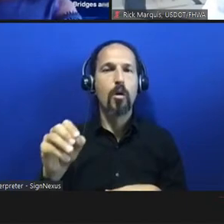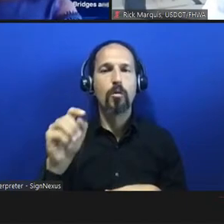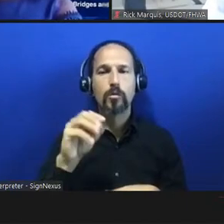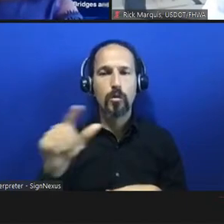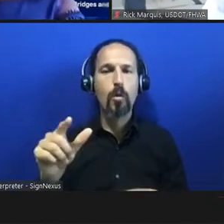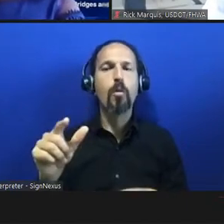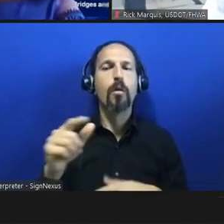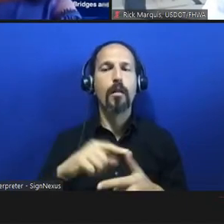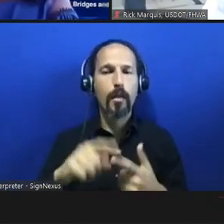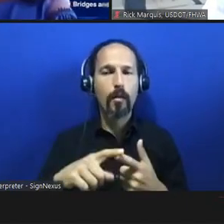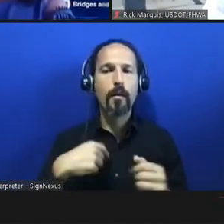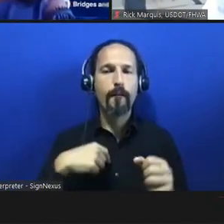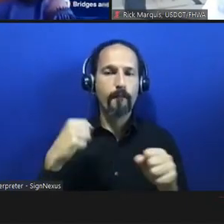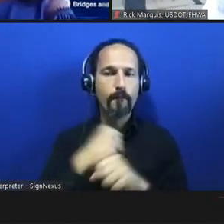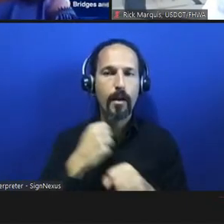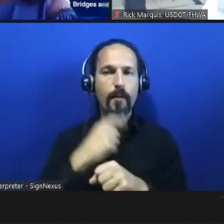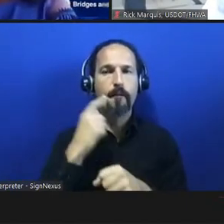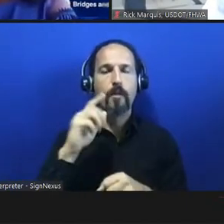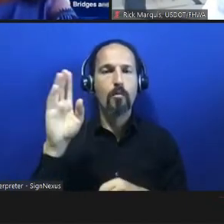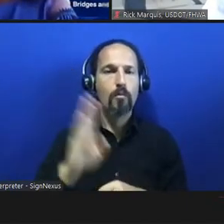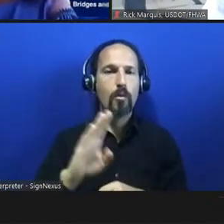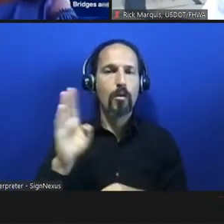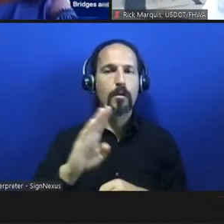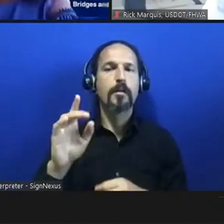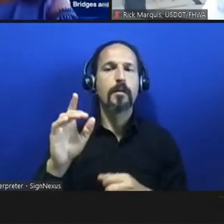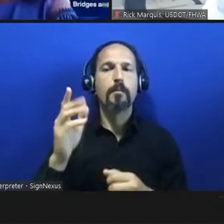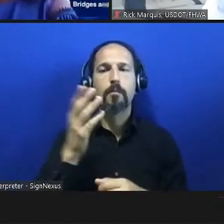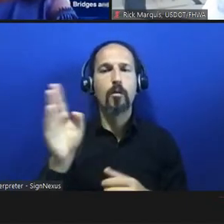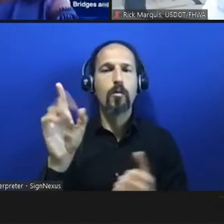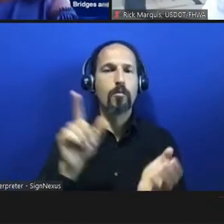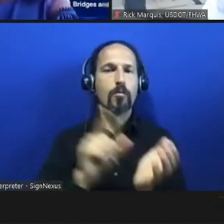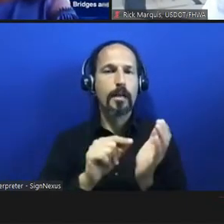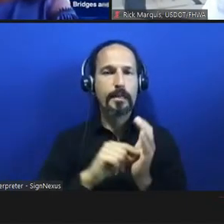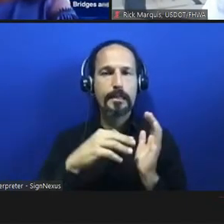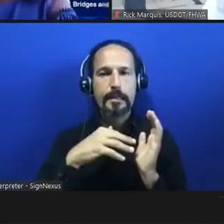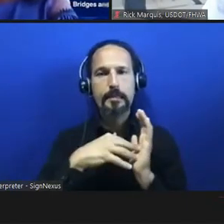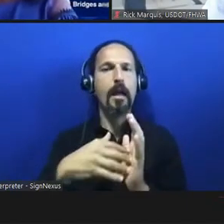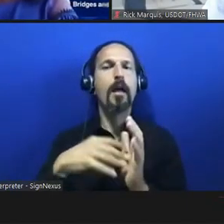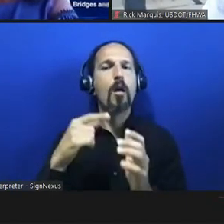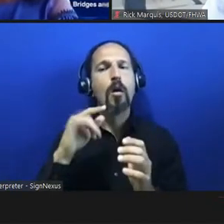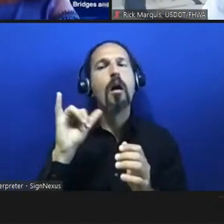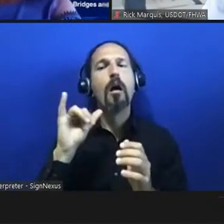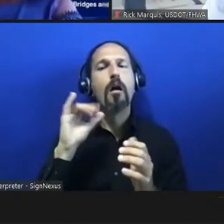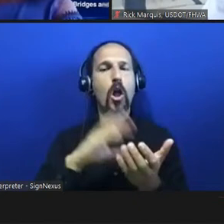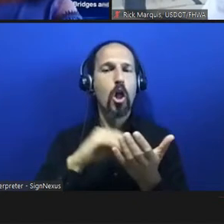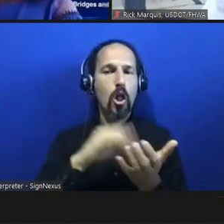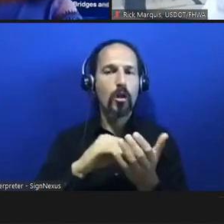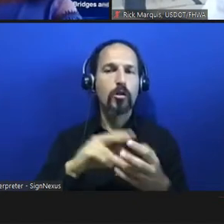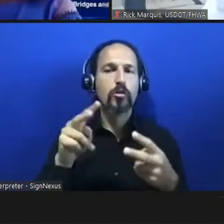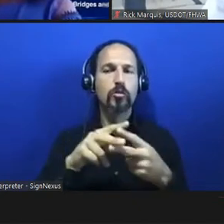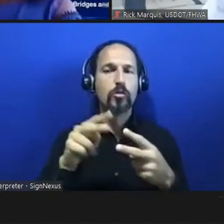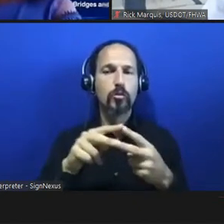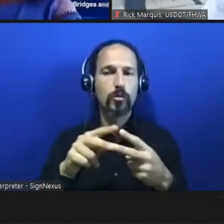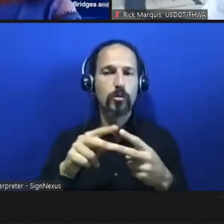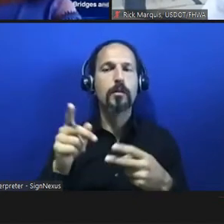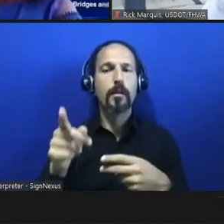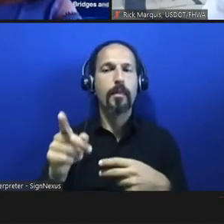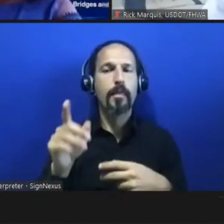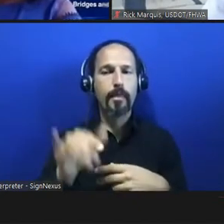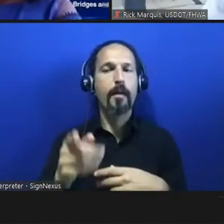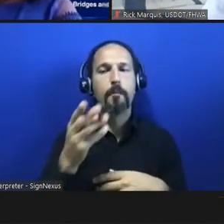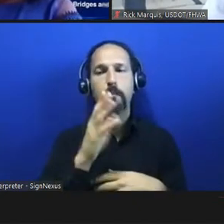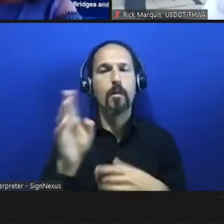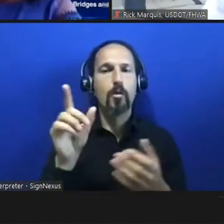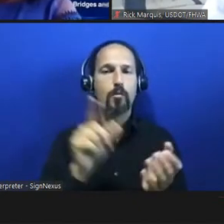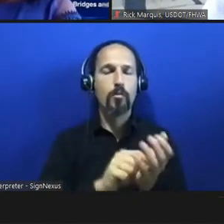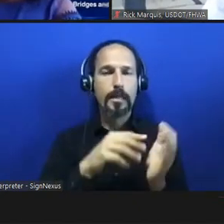and got a downtown Brooklyn Transportation blueprint study uh where we learned uh uh two things and here's the blueprint